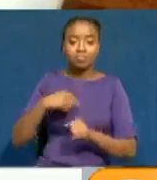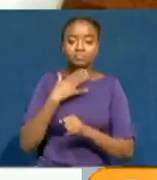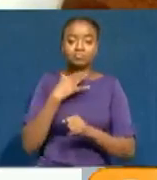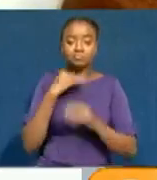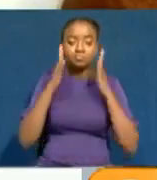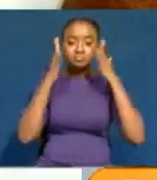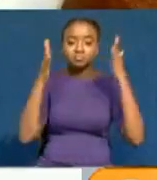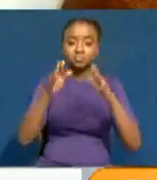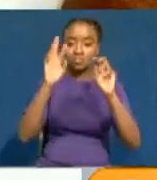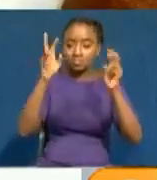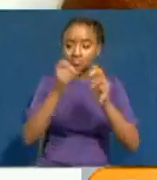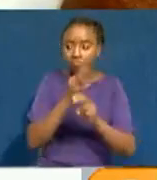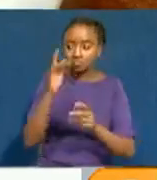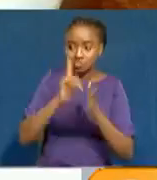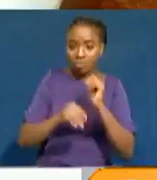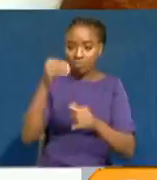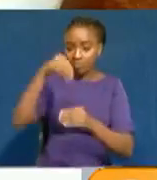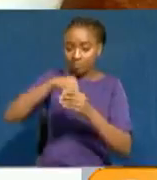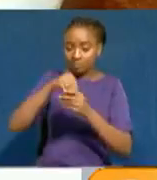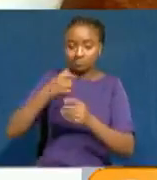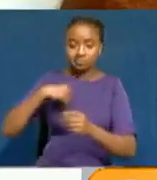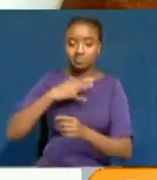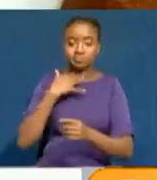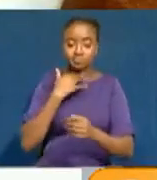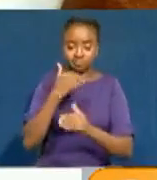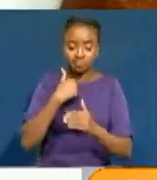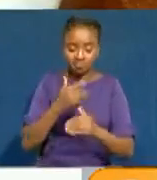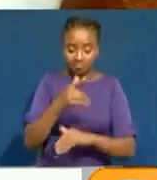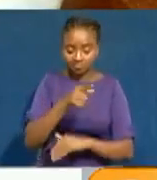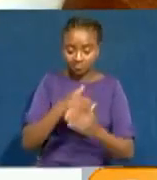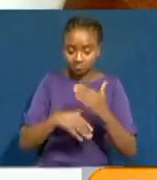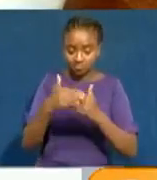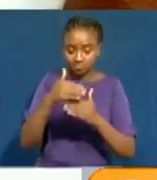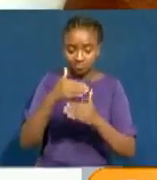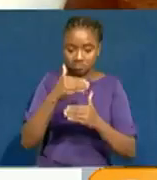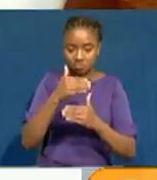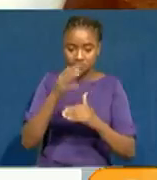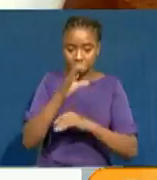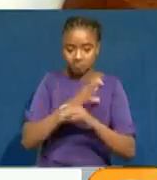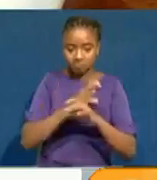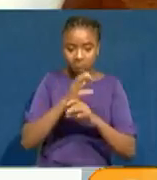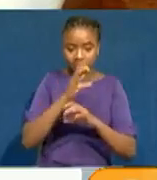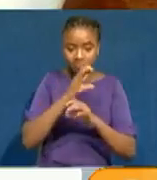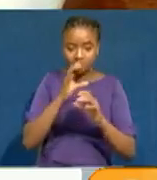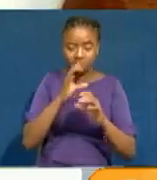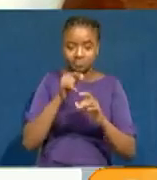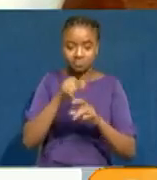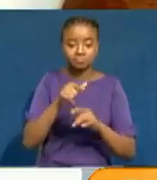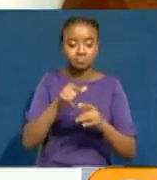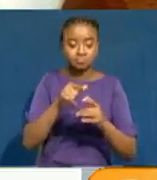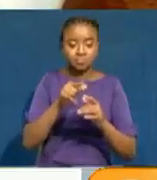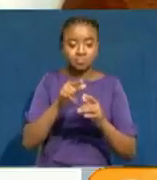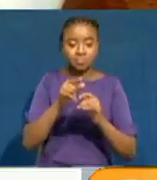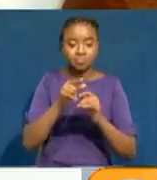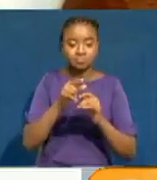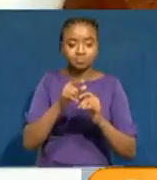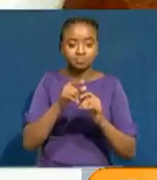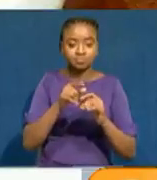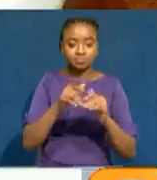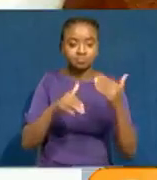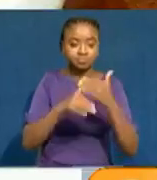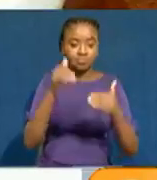about, that we want to build a country where everyone is included, Jeff, where no one is left out, and so that we continue running